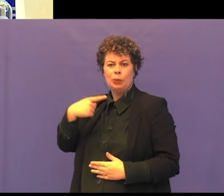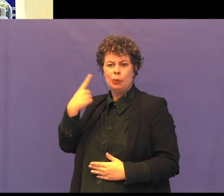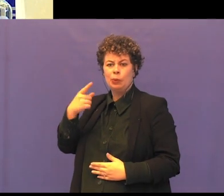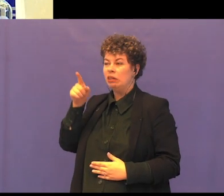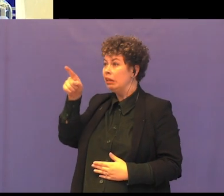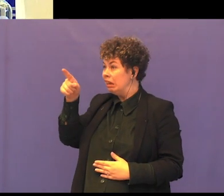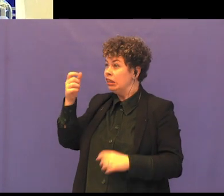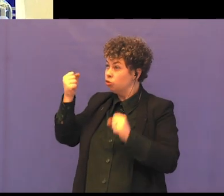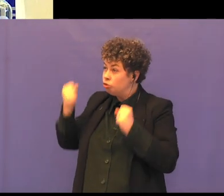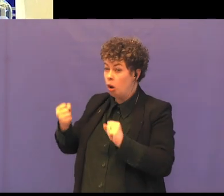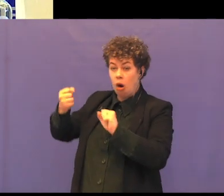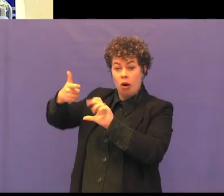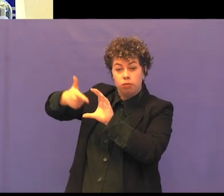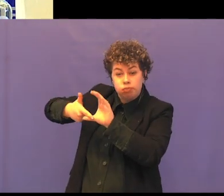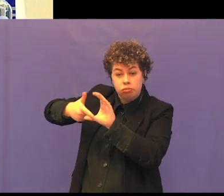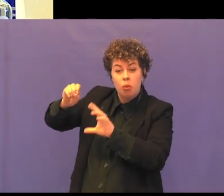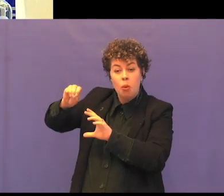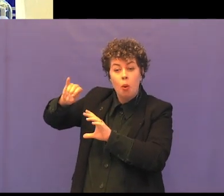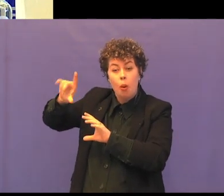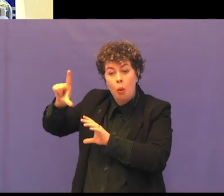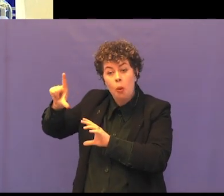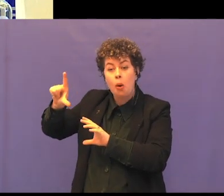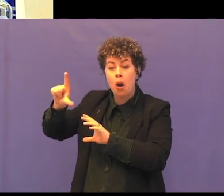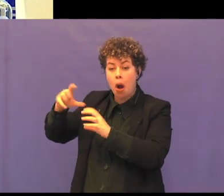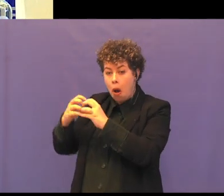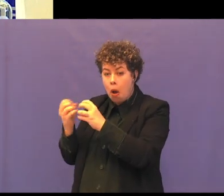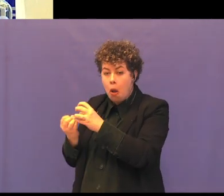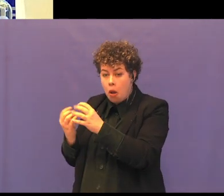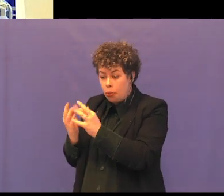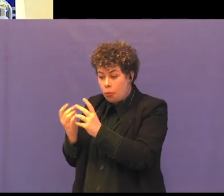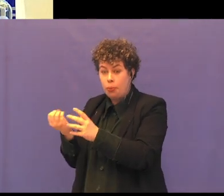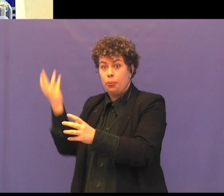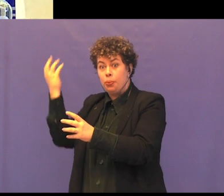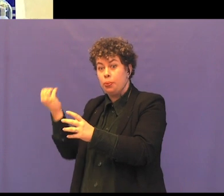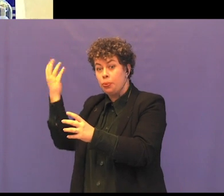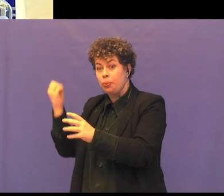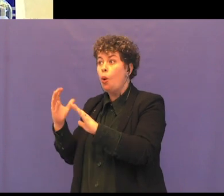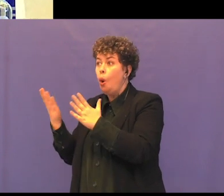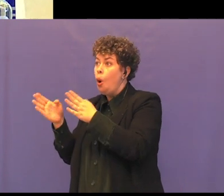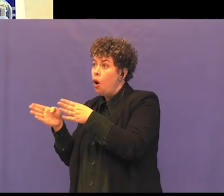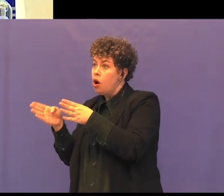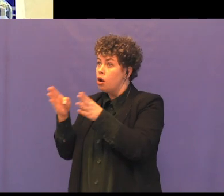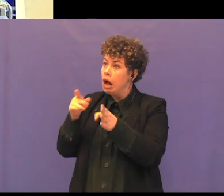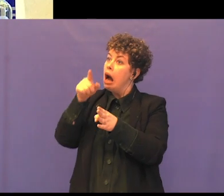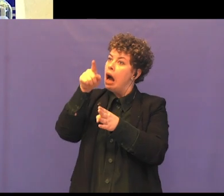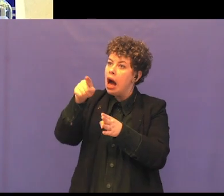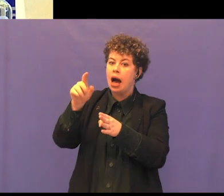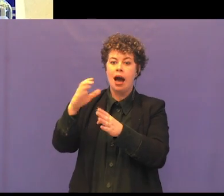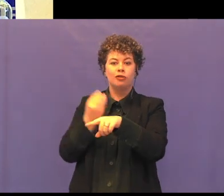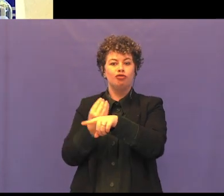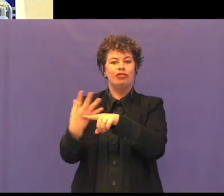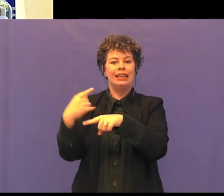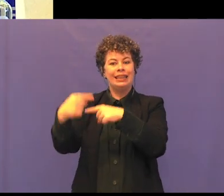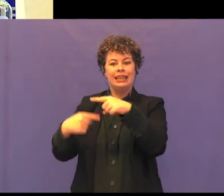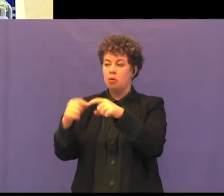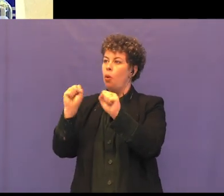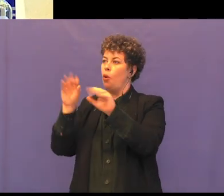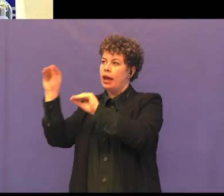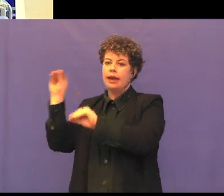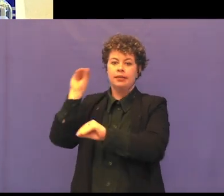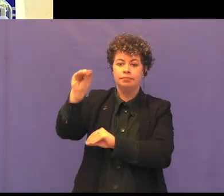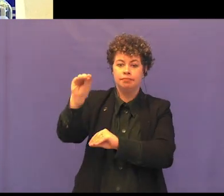renewables? Do I always need wireless connections? Because if you have a wired connection,